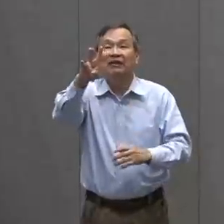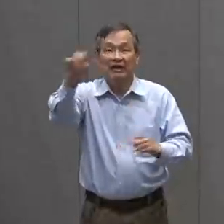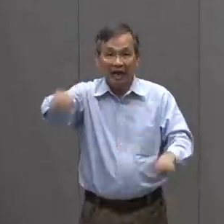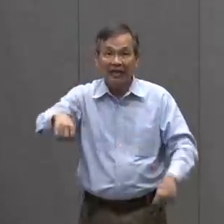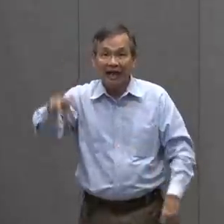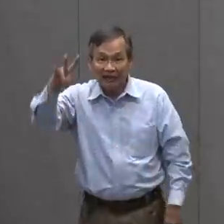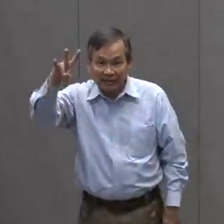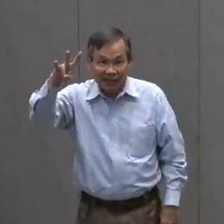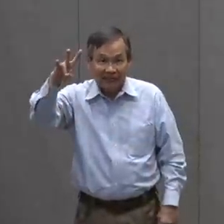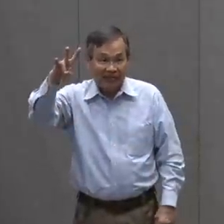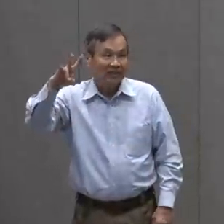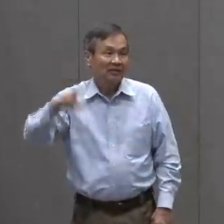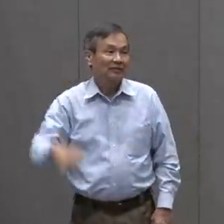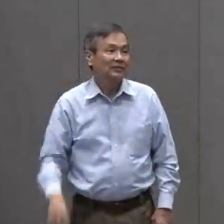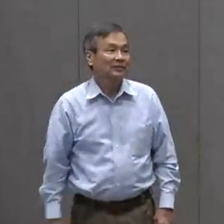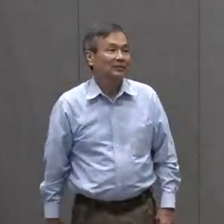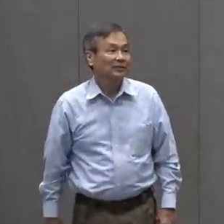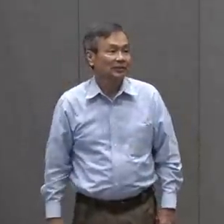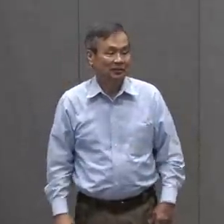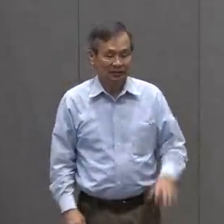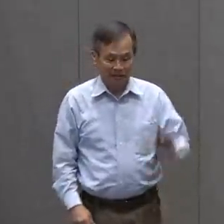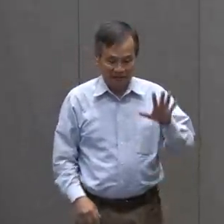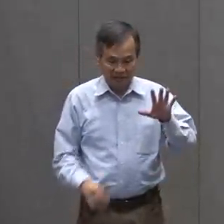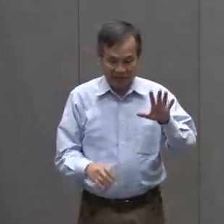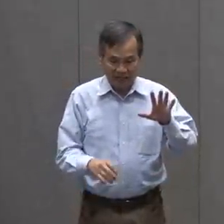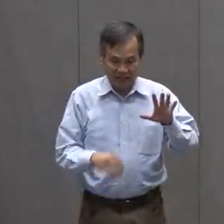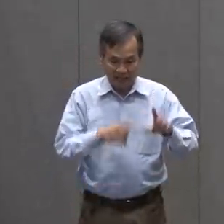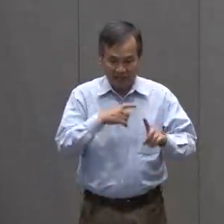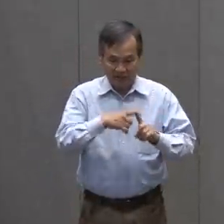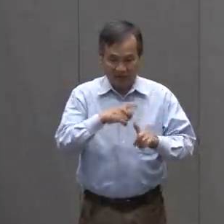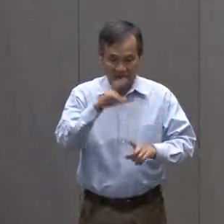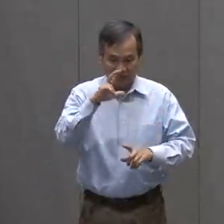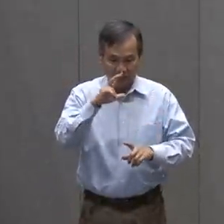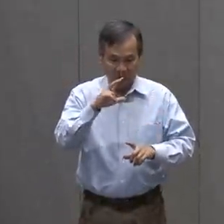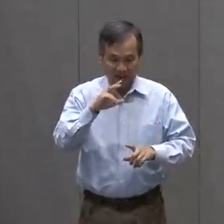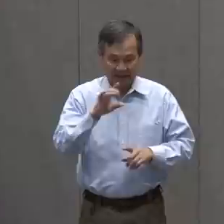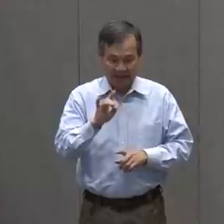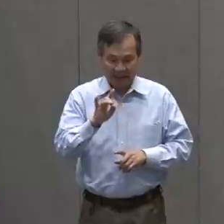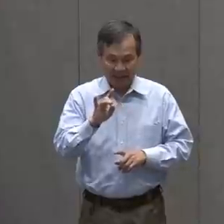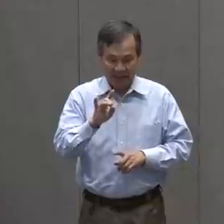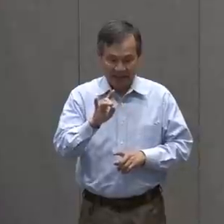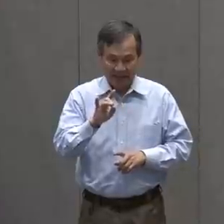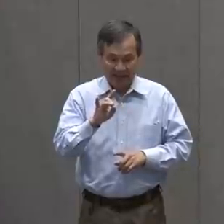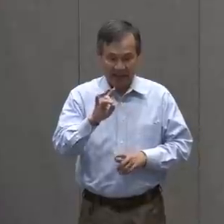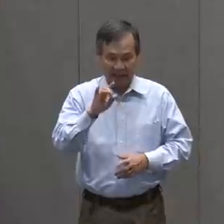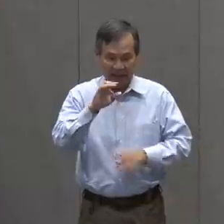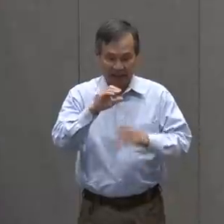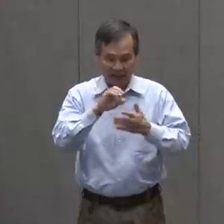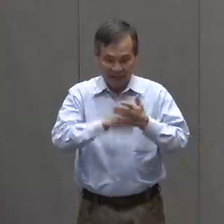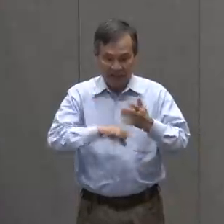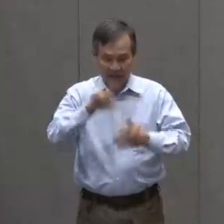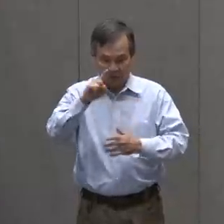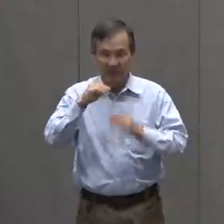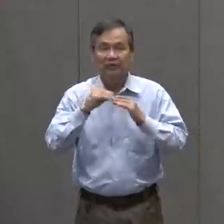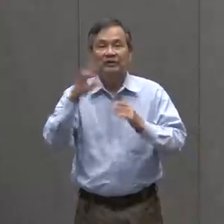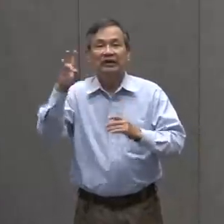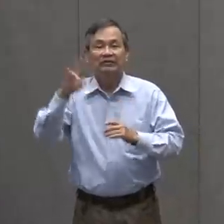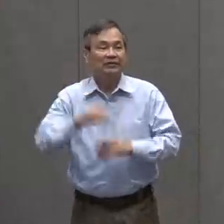one. 5 plus 3, again, 8 minus 1 would be that 7.